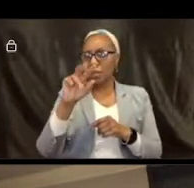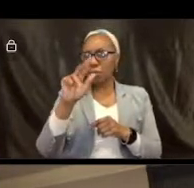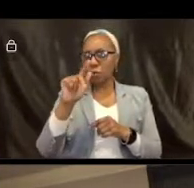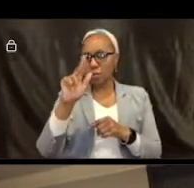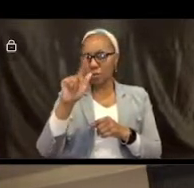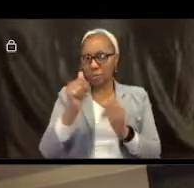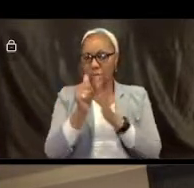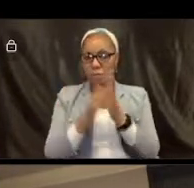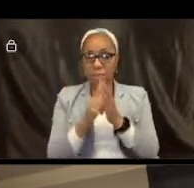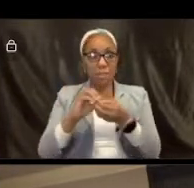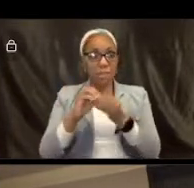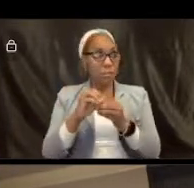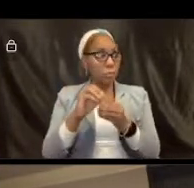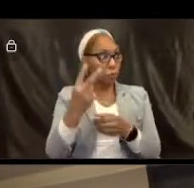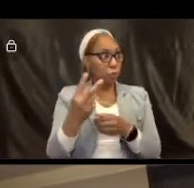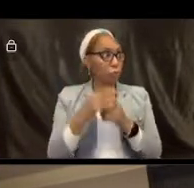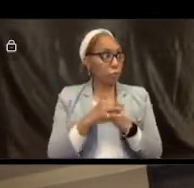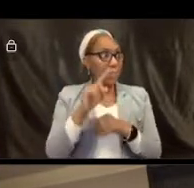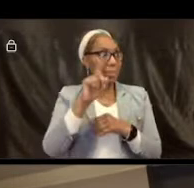Item number two,